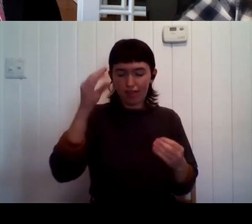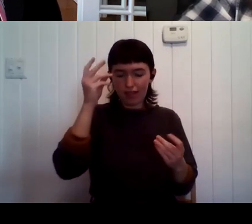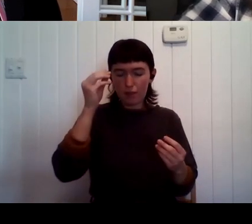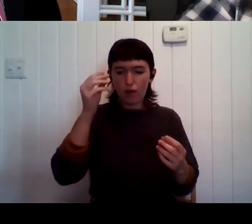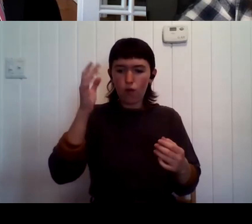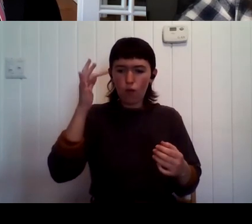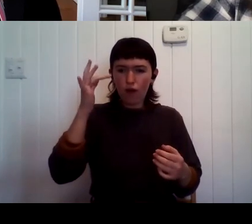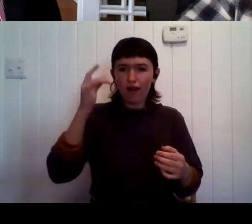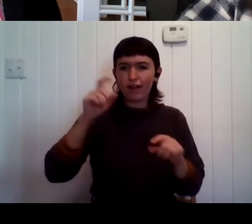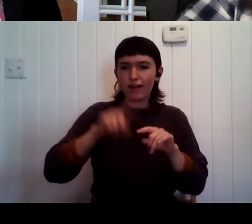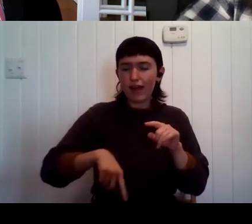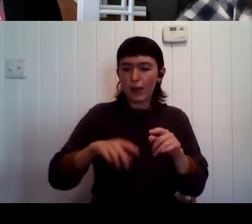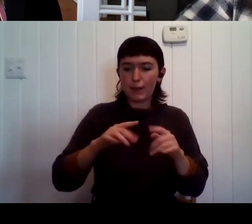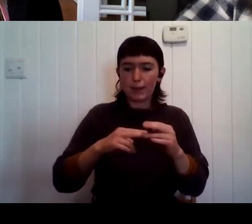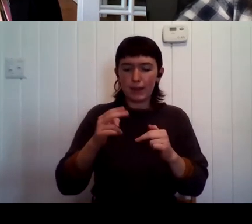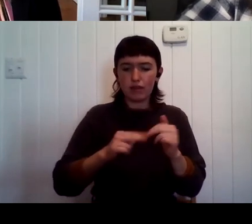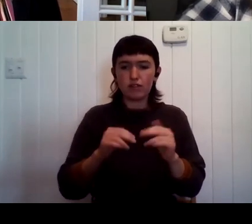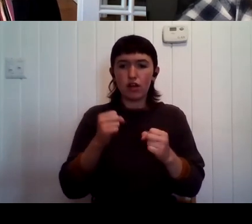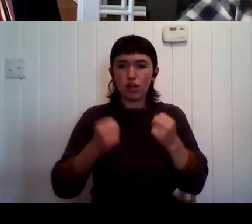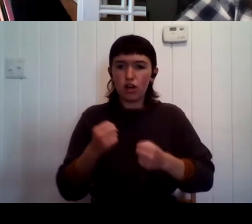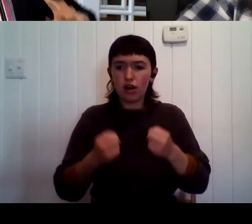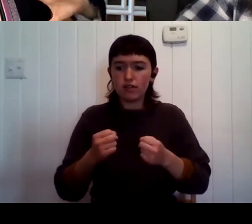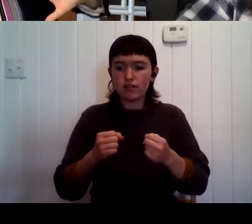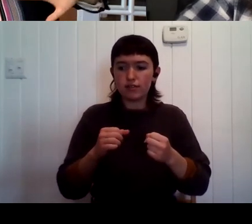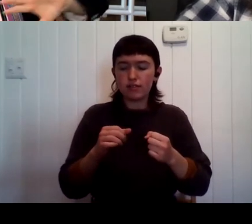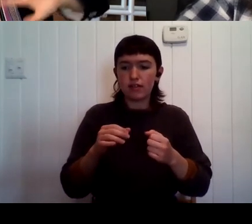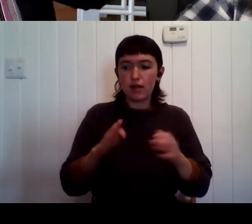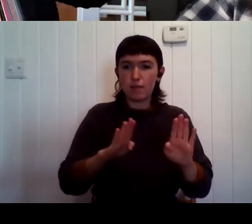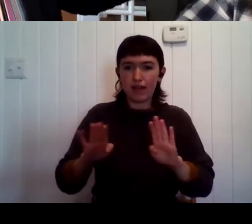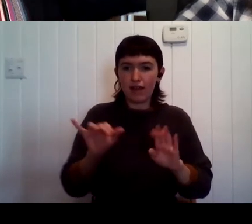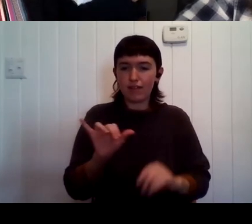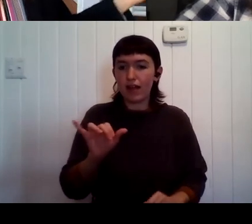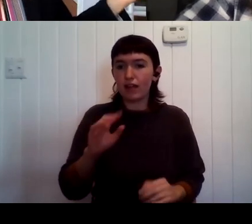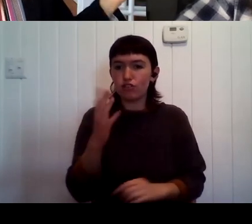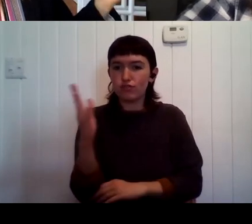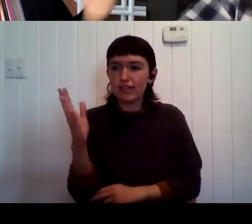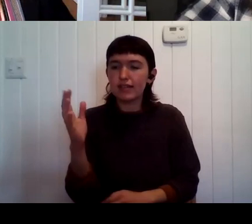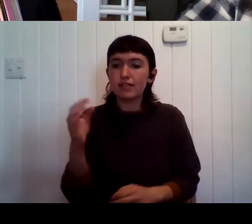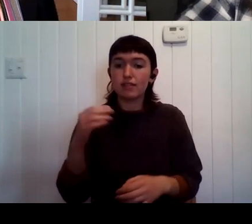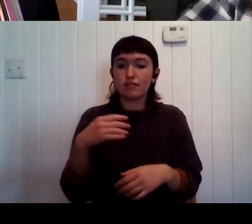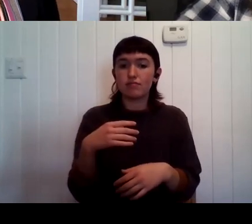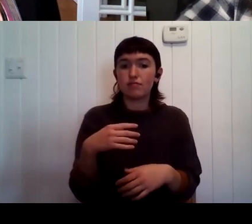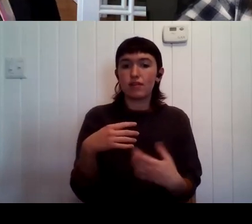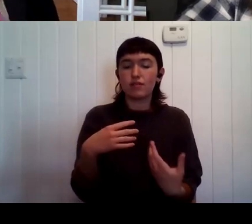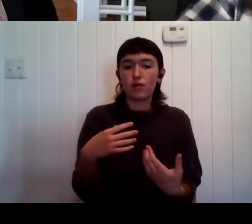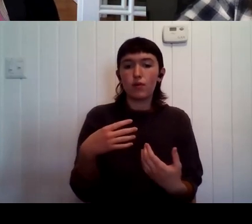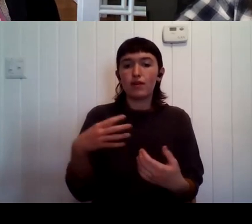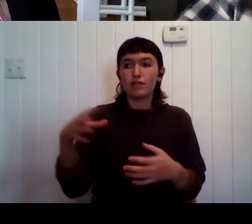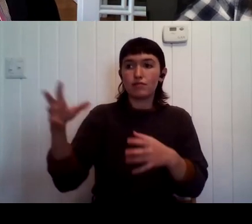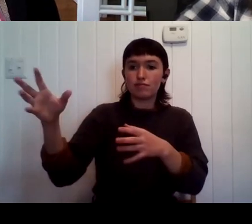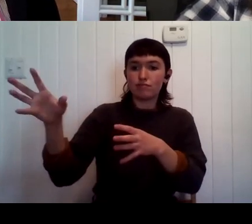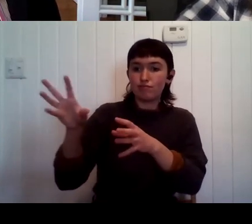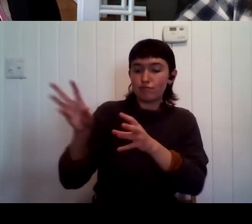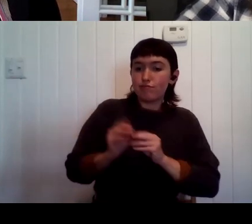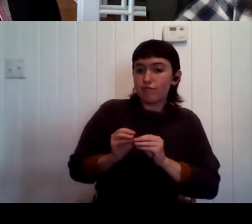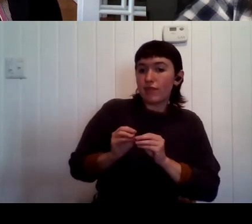expel oxygen, just like photosynthesis? If these redwoods in California can grow up to the highest parts and they have that